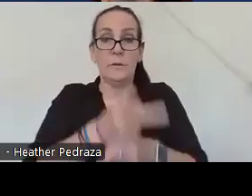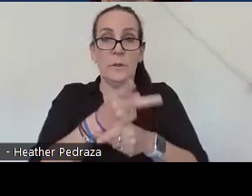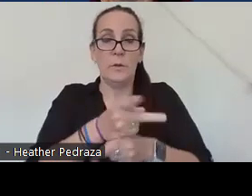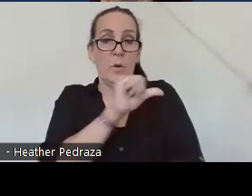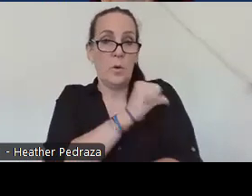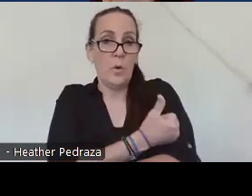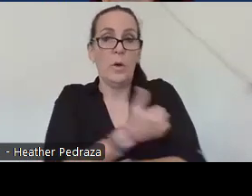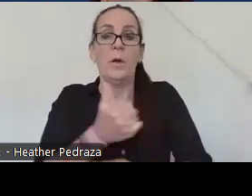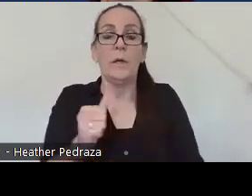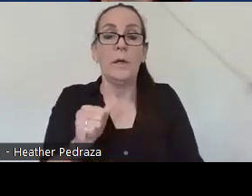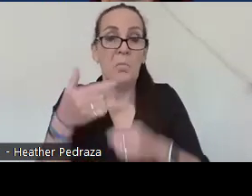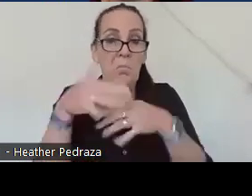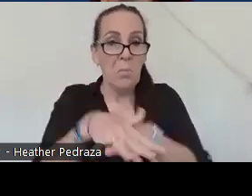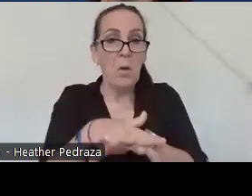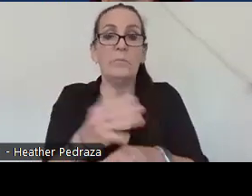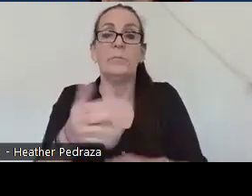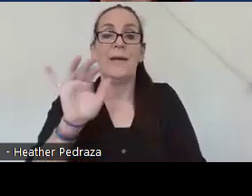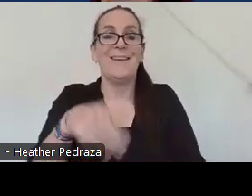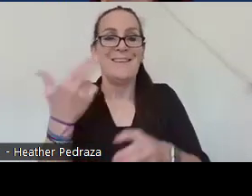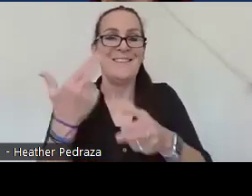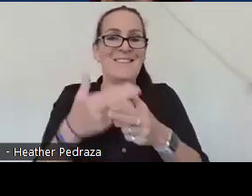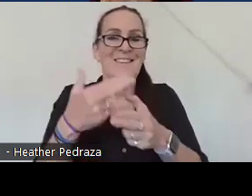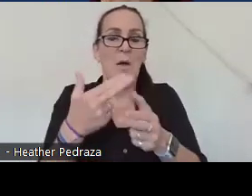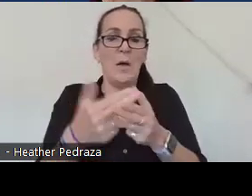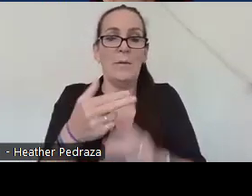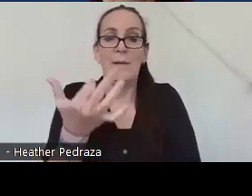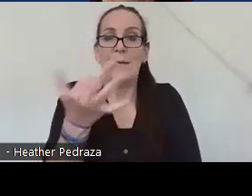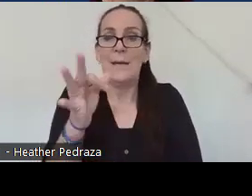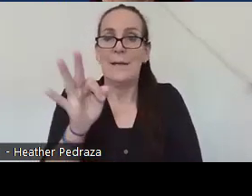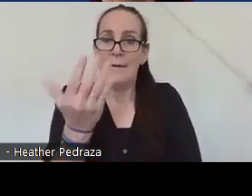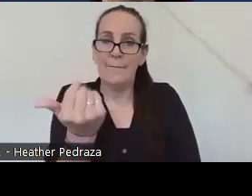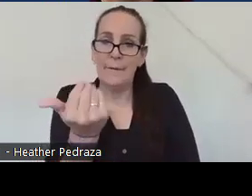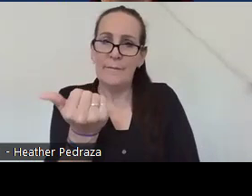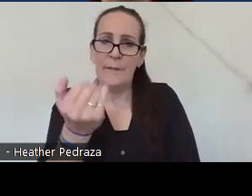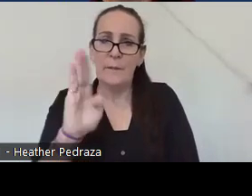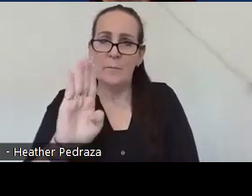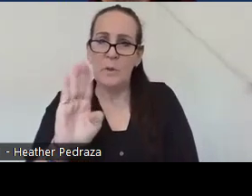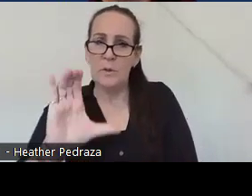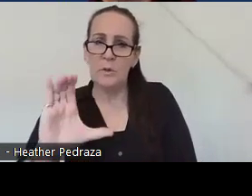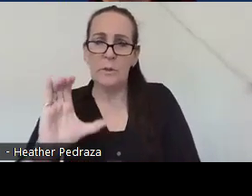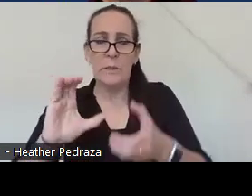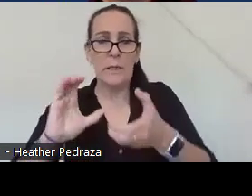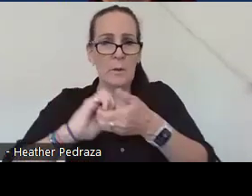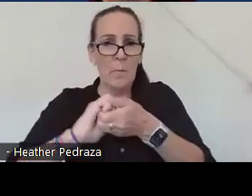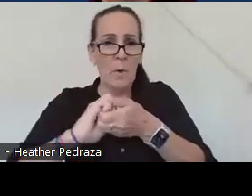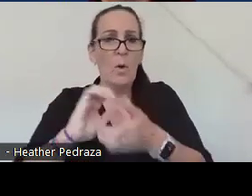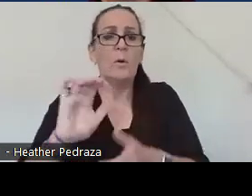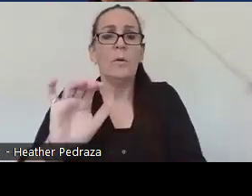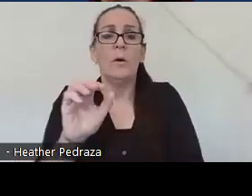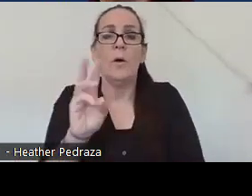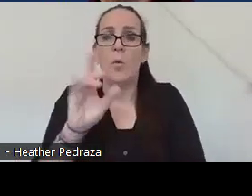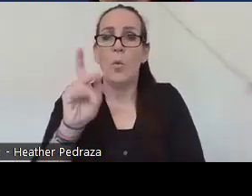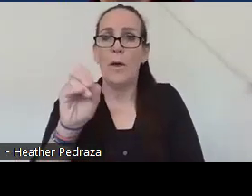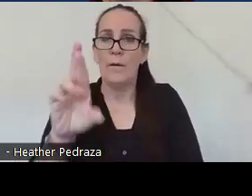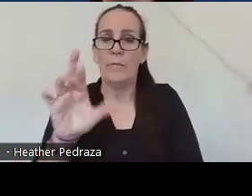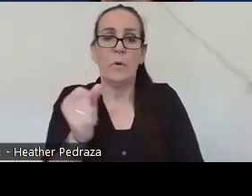called referred to as a 1915BC combo waiver. And to ensure members